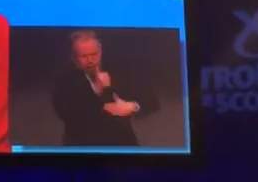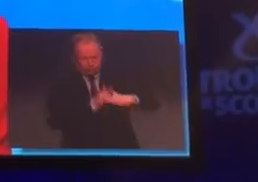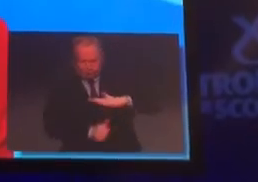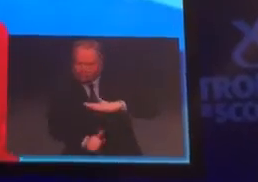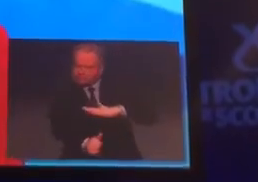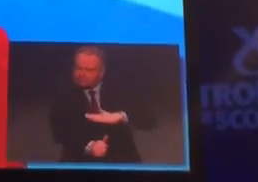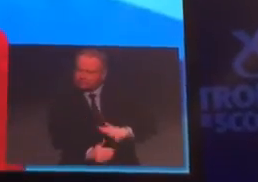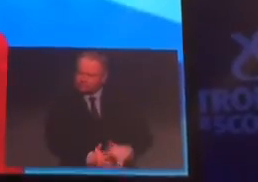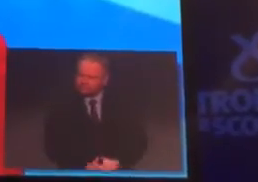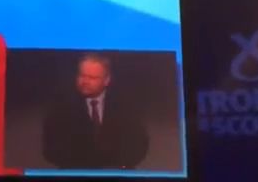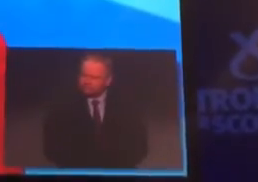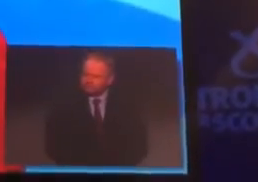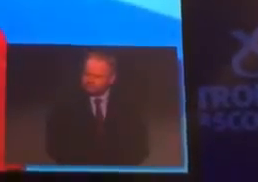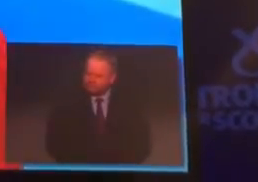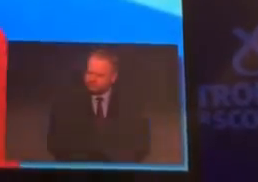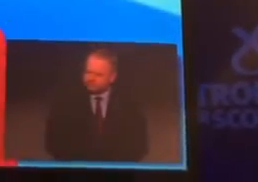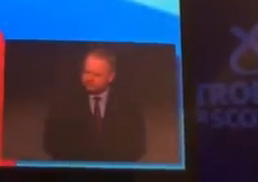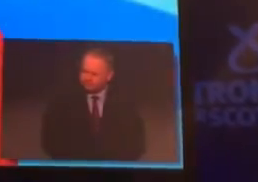Trident.